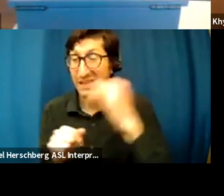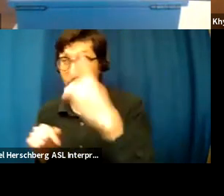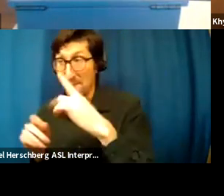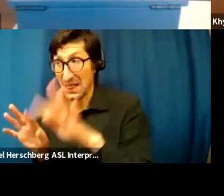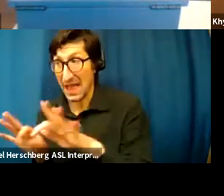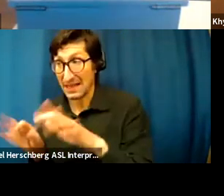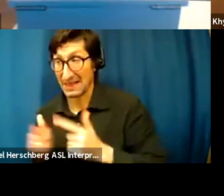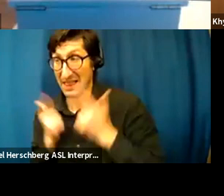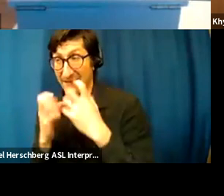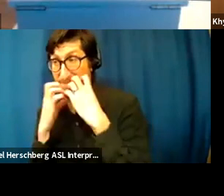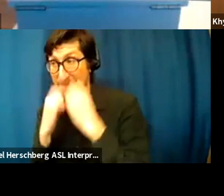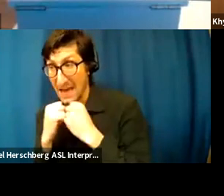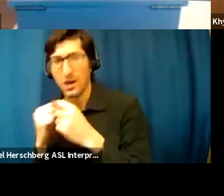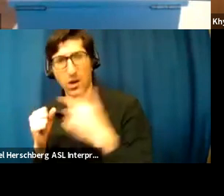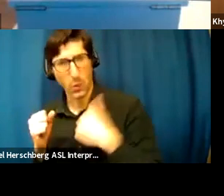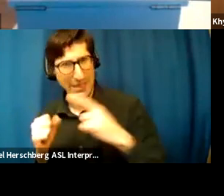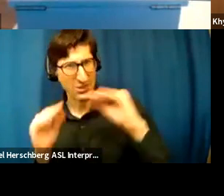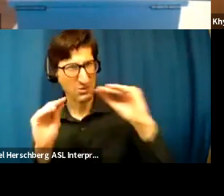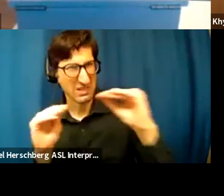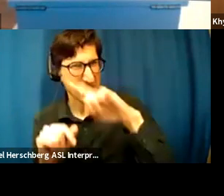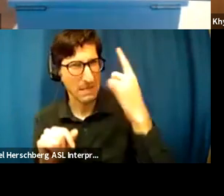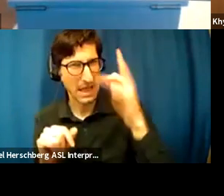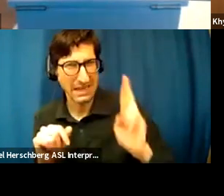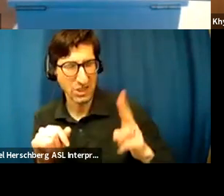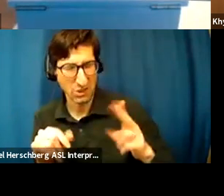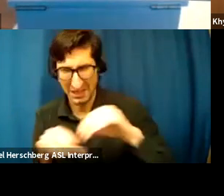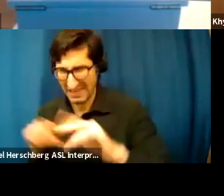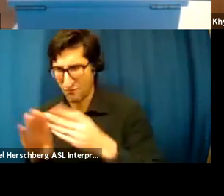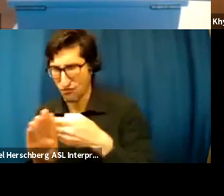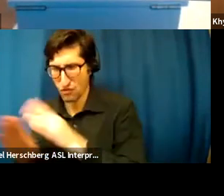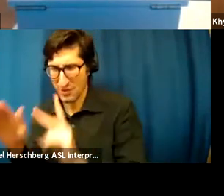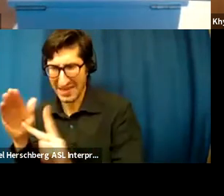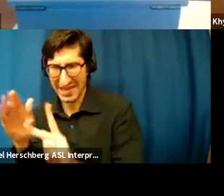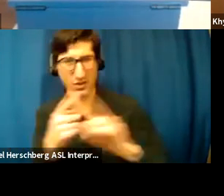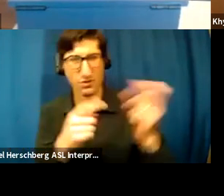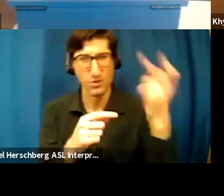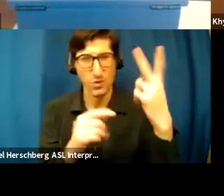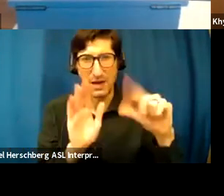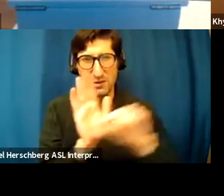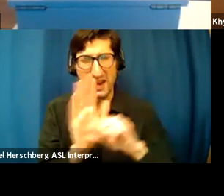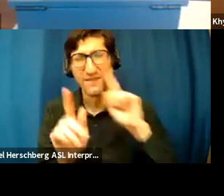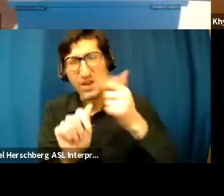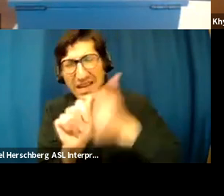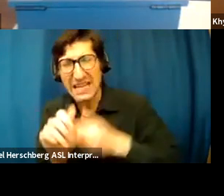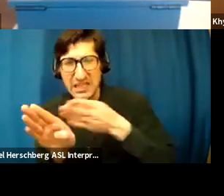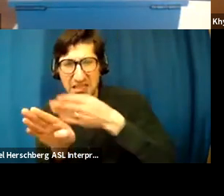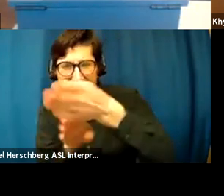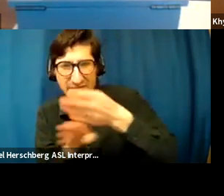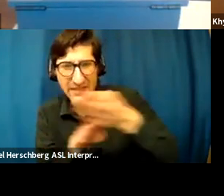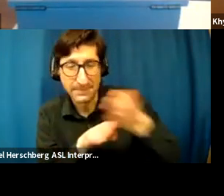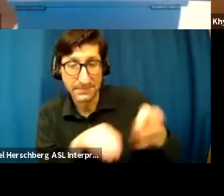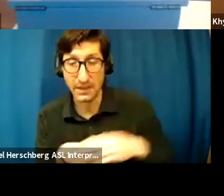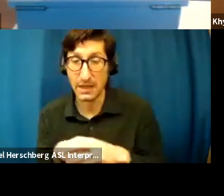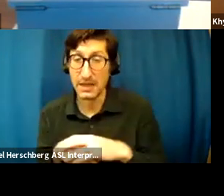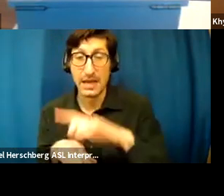be taught through pre-K through 12 in every content area. But the rigorous works of Black scholars are